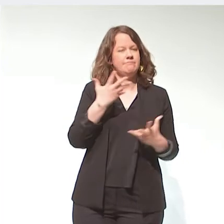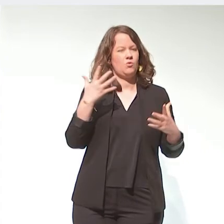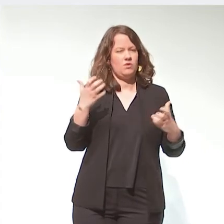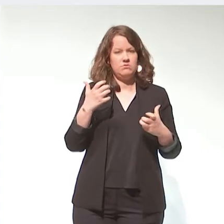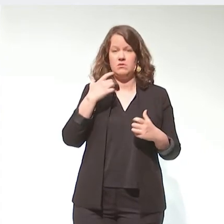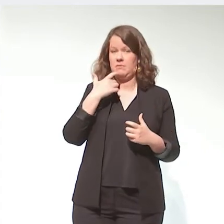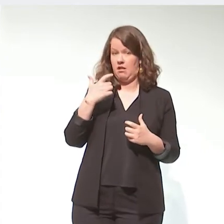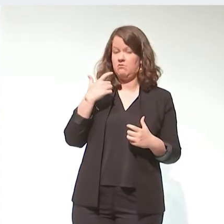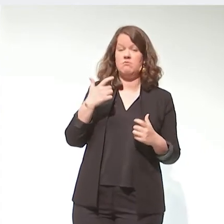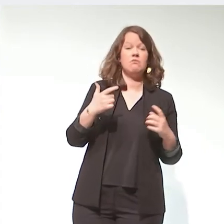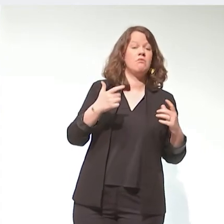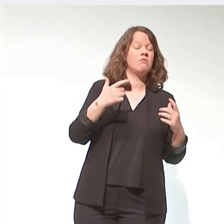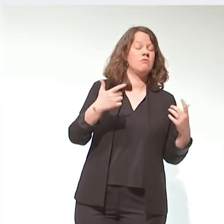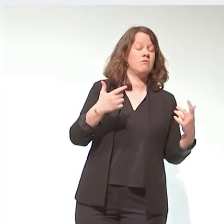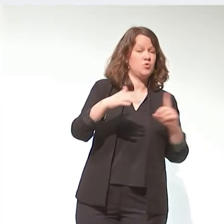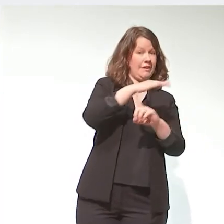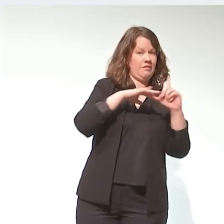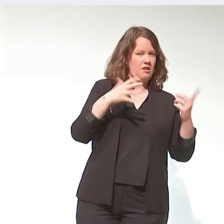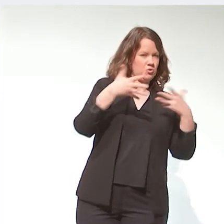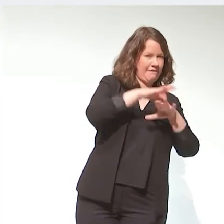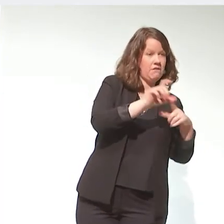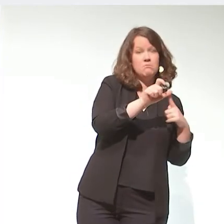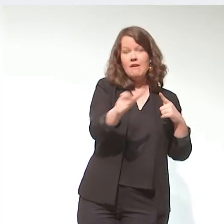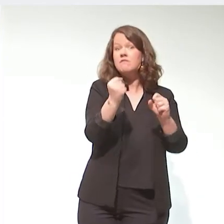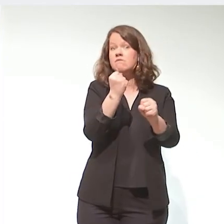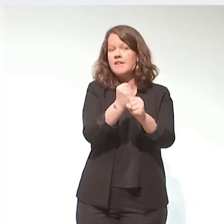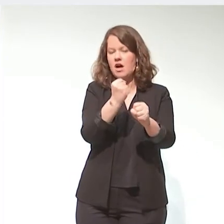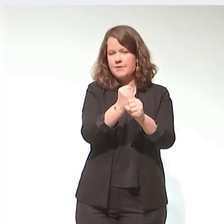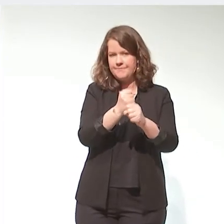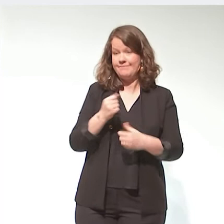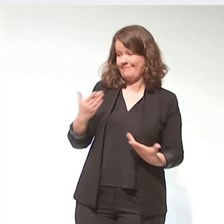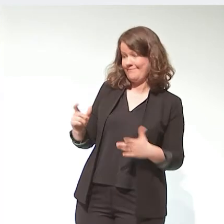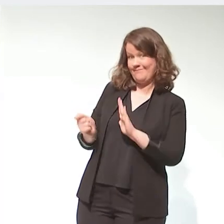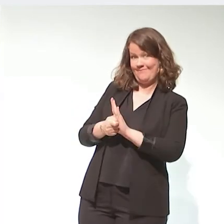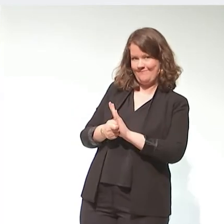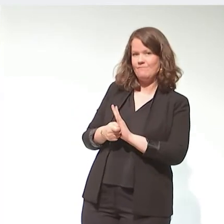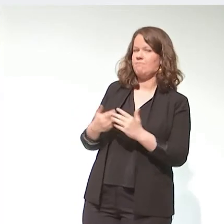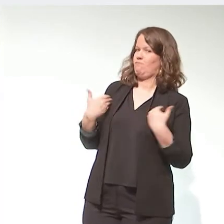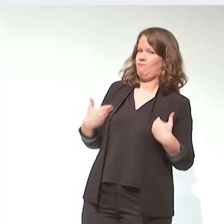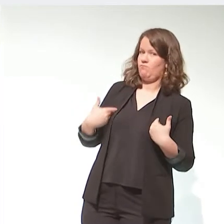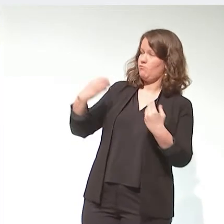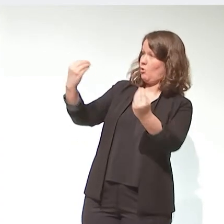education setting is one of the factors that increase the likelihood of people with disabilities being employed.